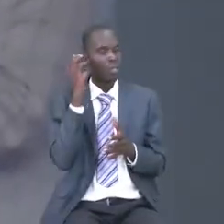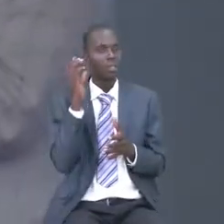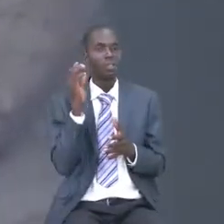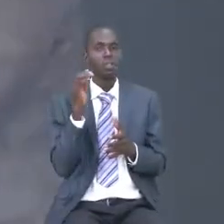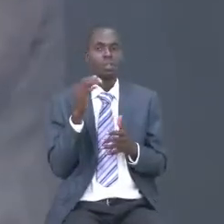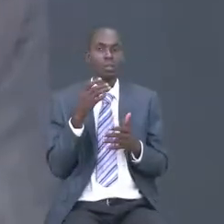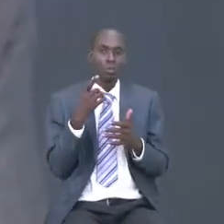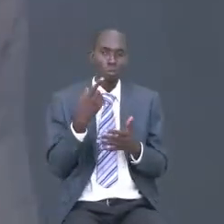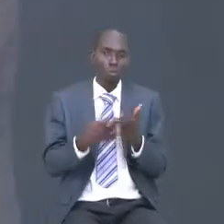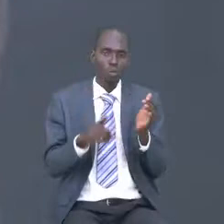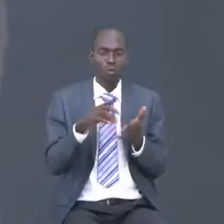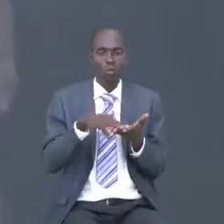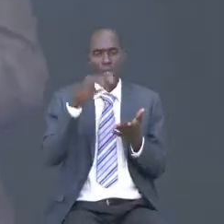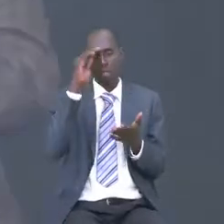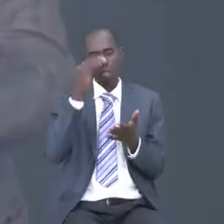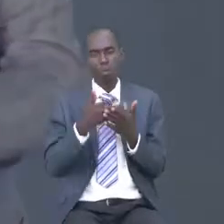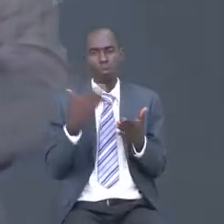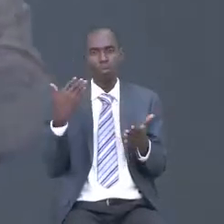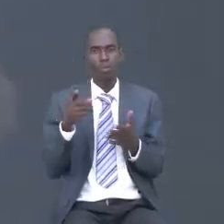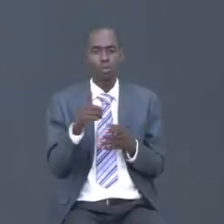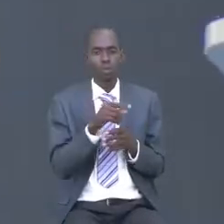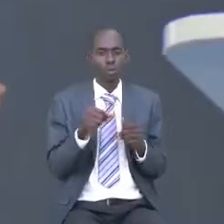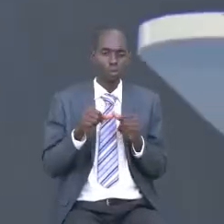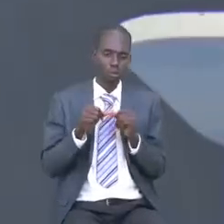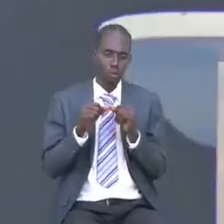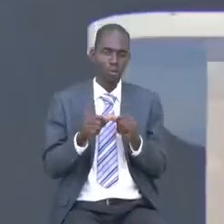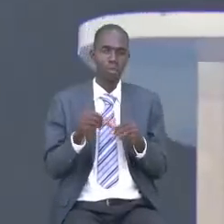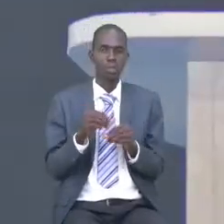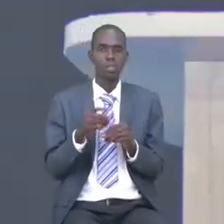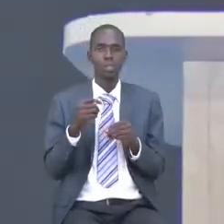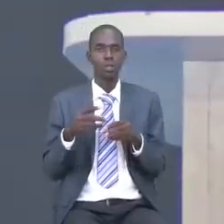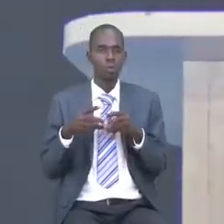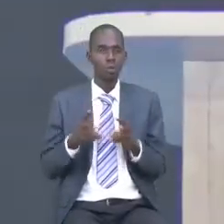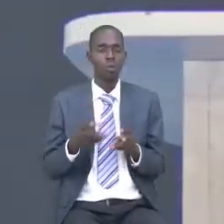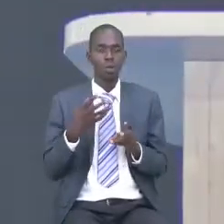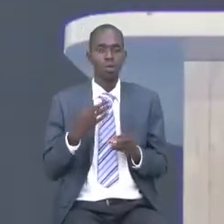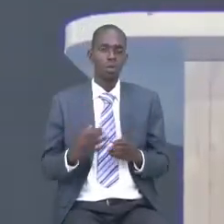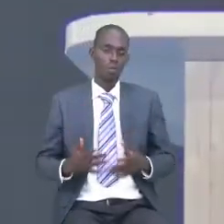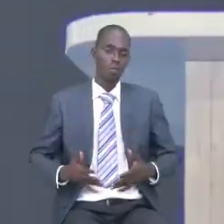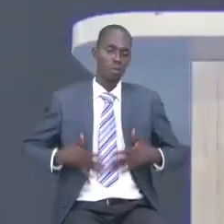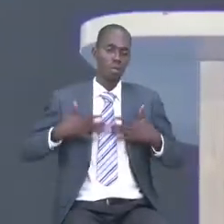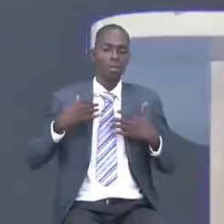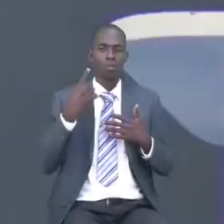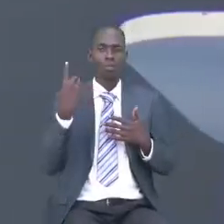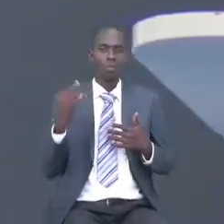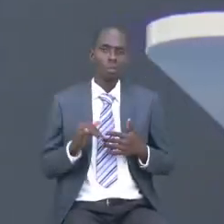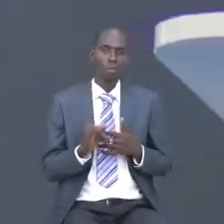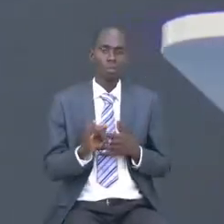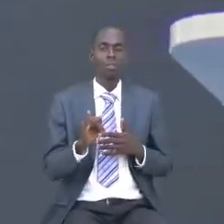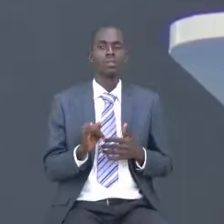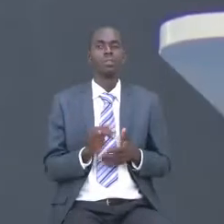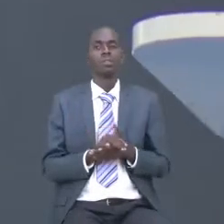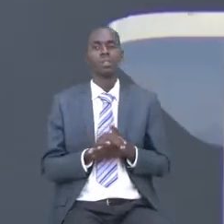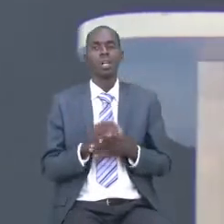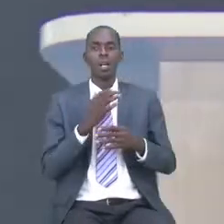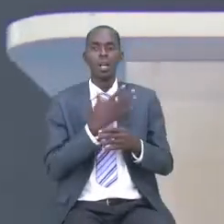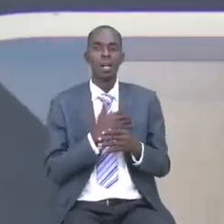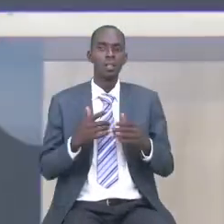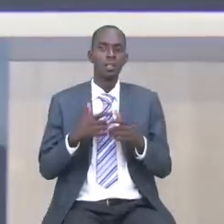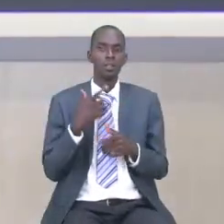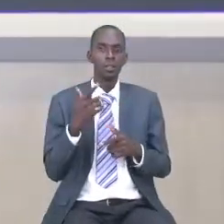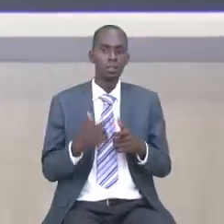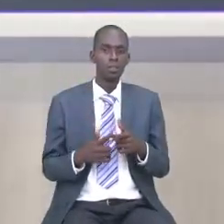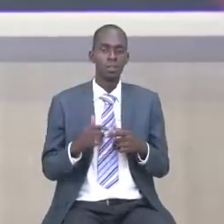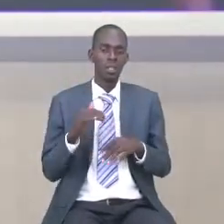you remain in the way of life for life, all through your life. And then at